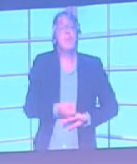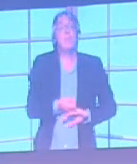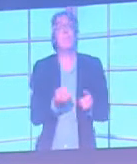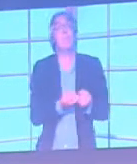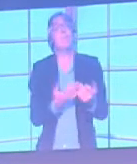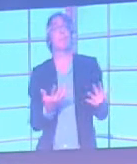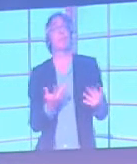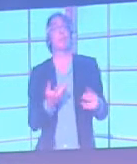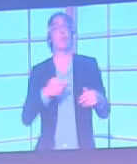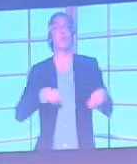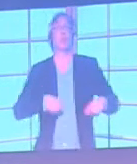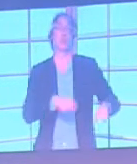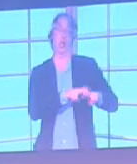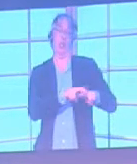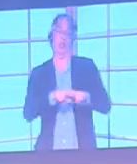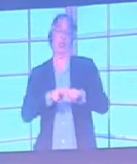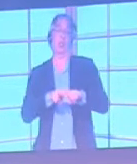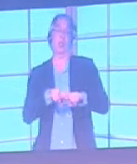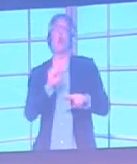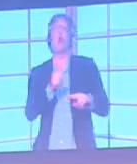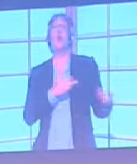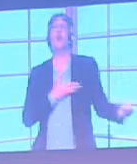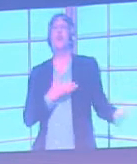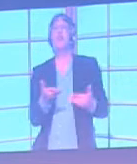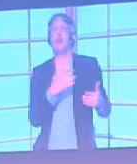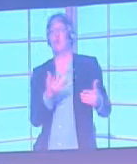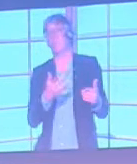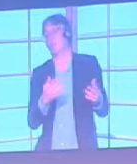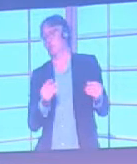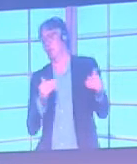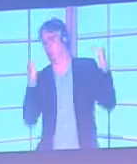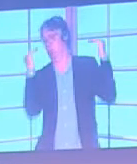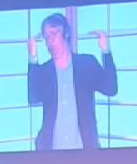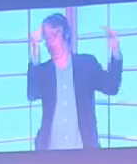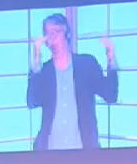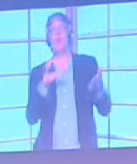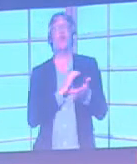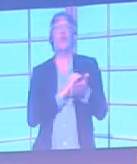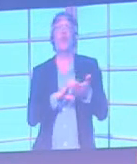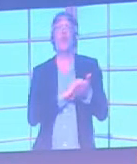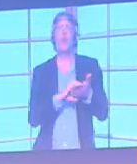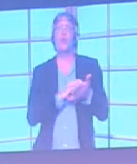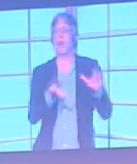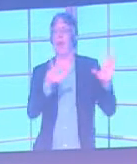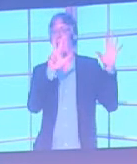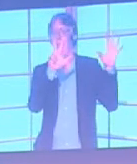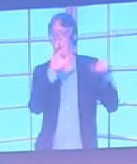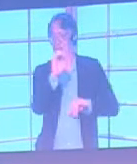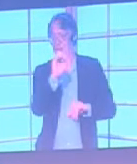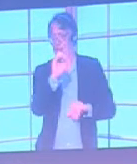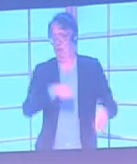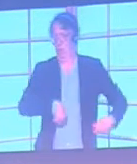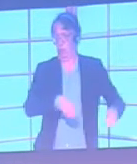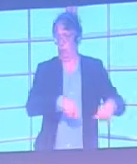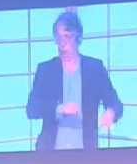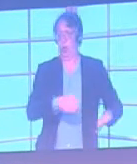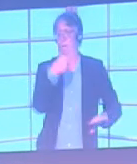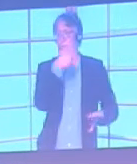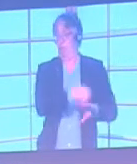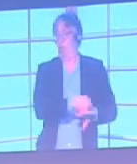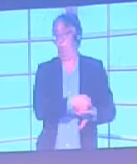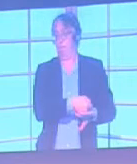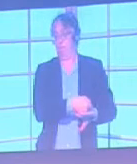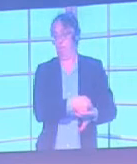be excellent in terms of service. So Toulouse has 80 positions, so this is the minimum which